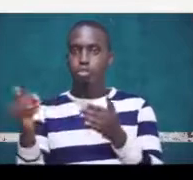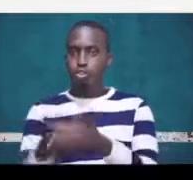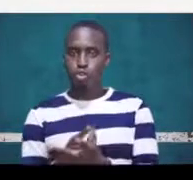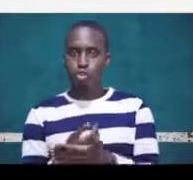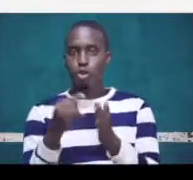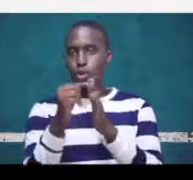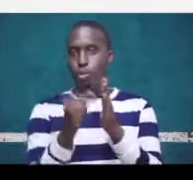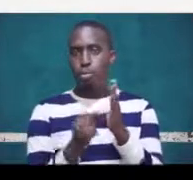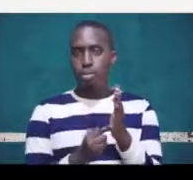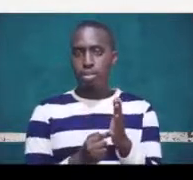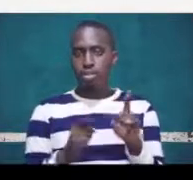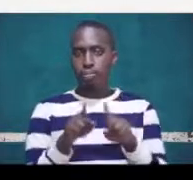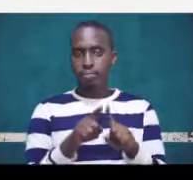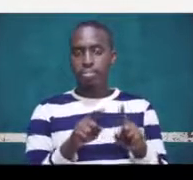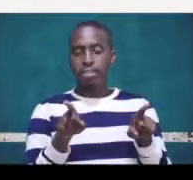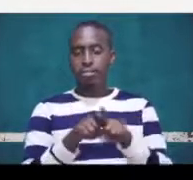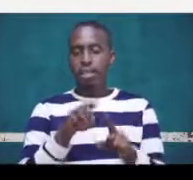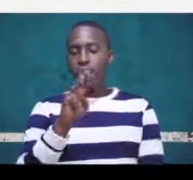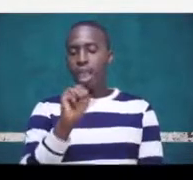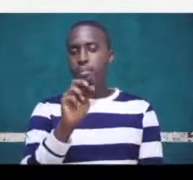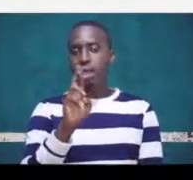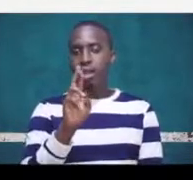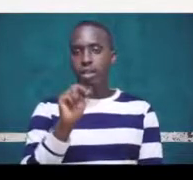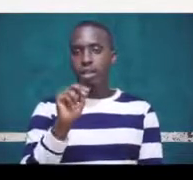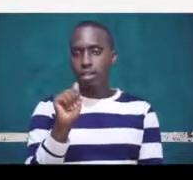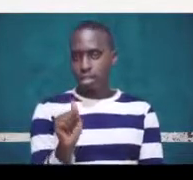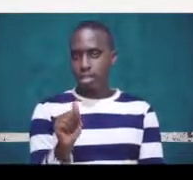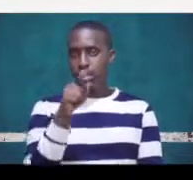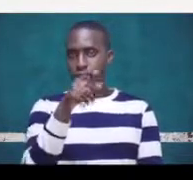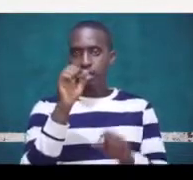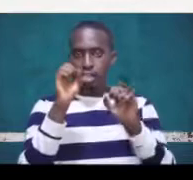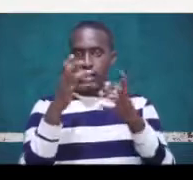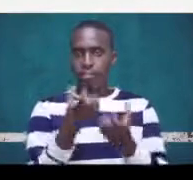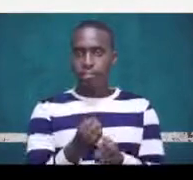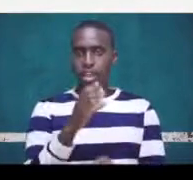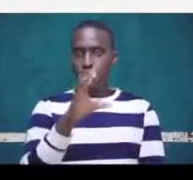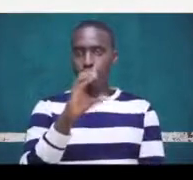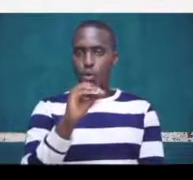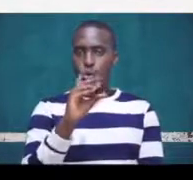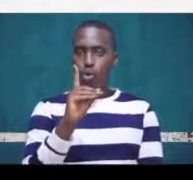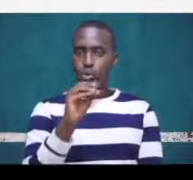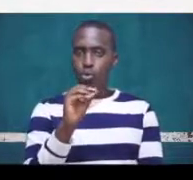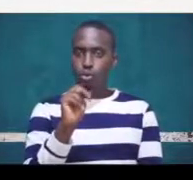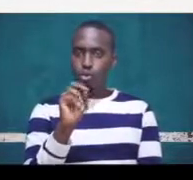of a nucleic acid referred to as the mRNA, which now has codons,